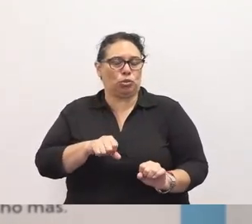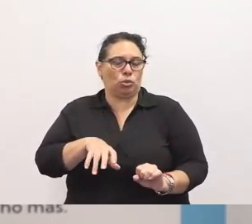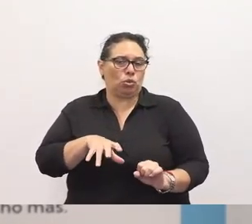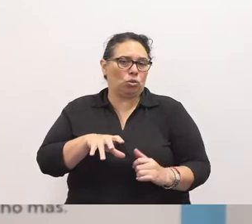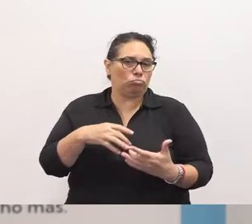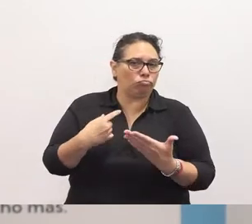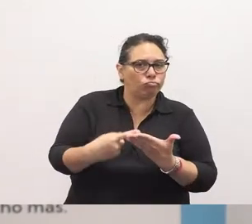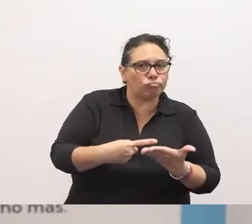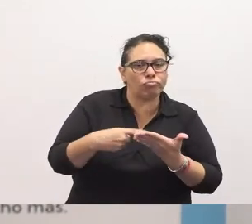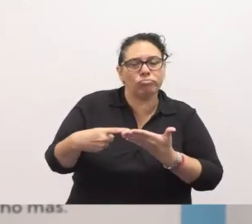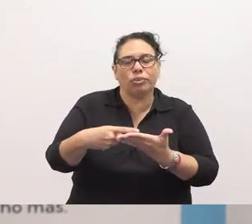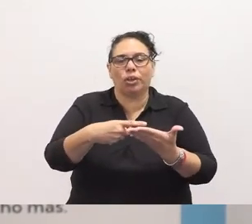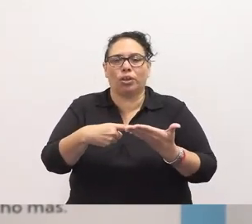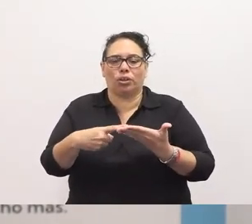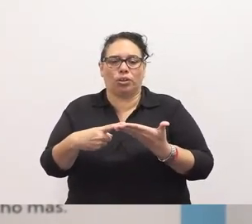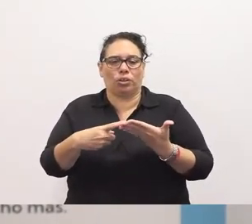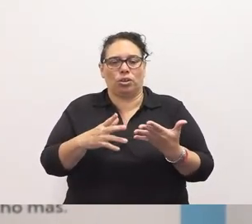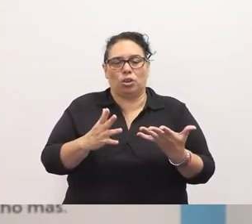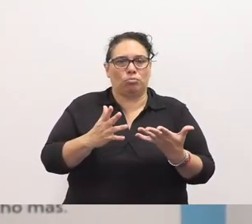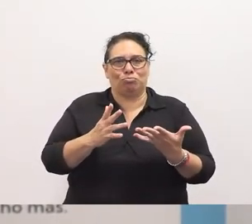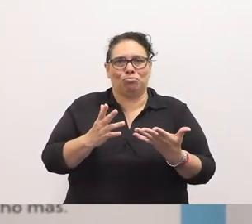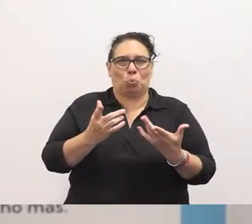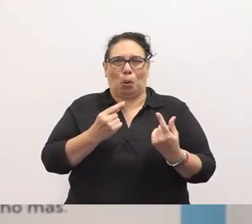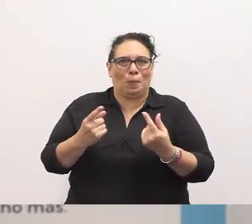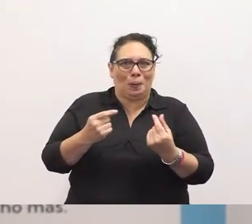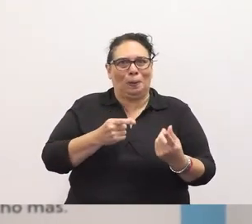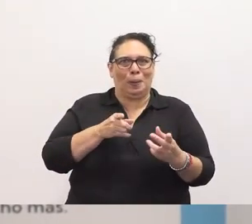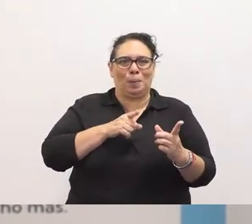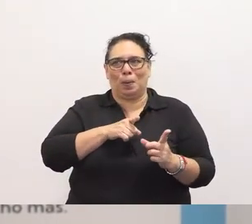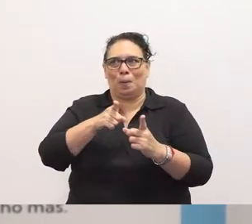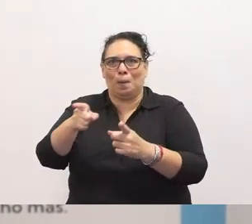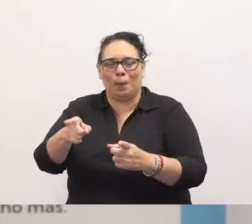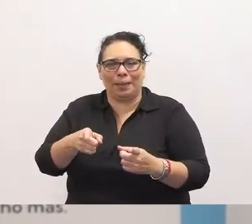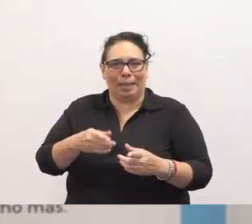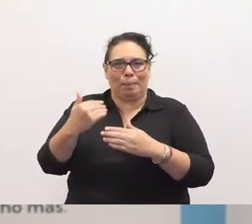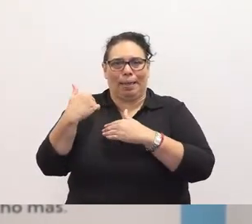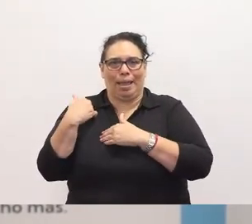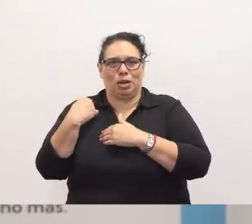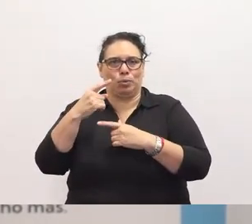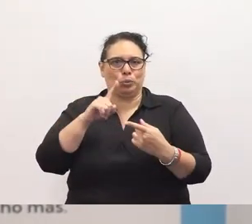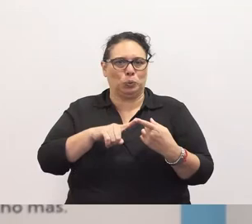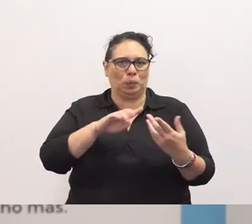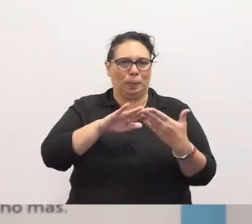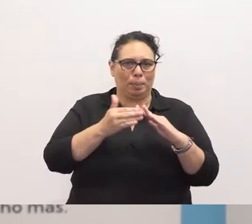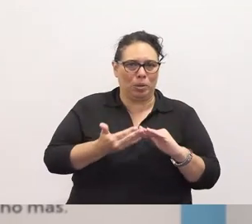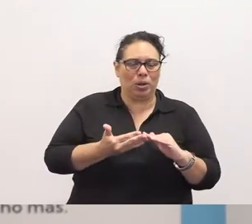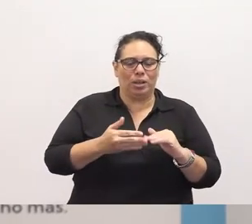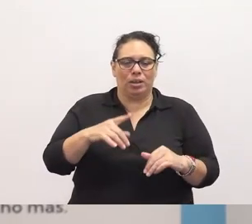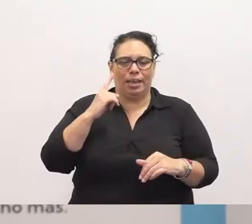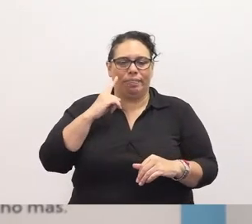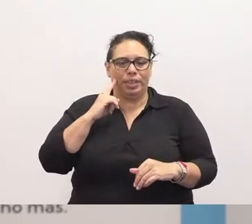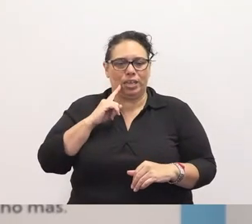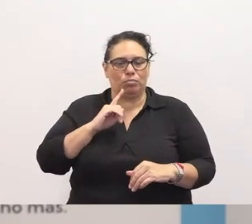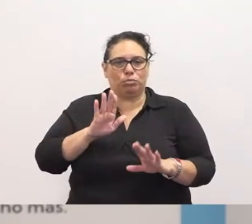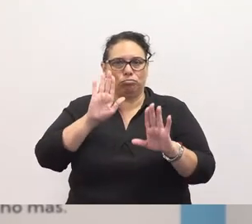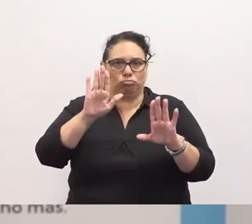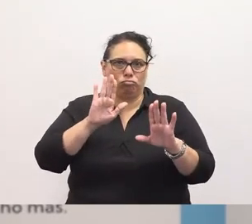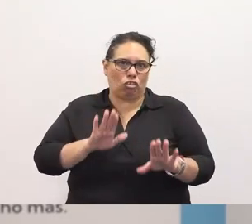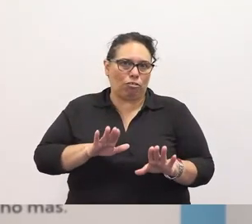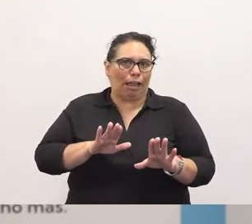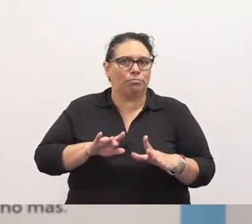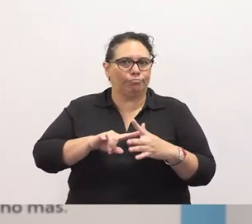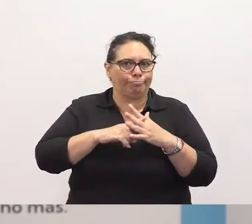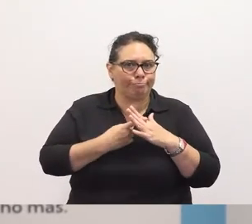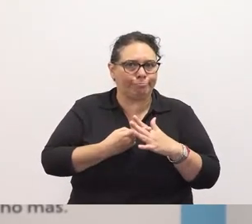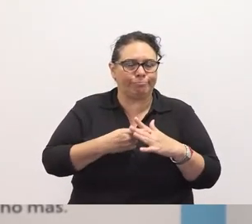we're where it is that we're going and be accountable to the community. So I think this was a great step, and